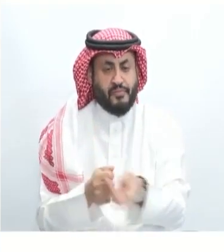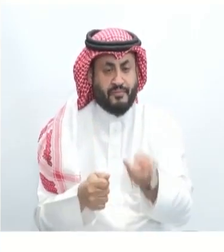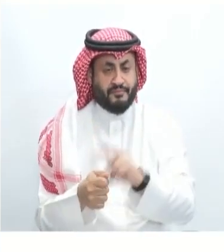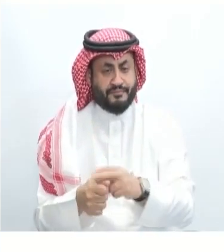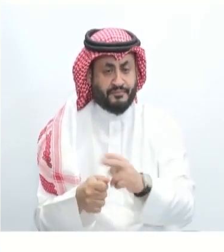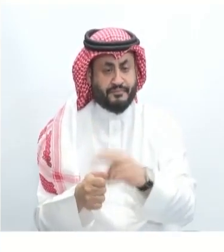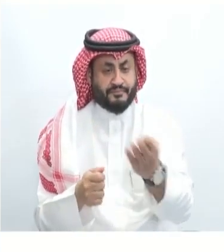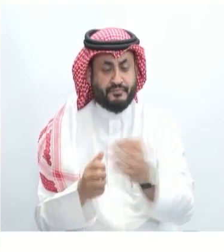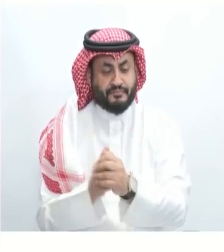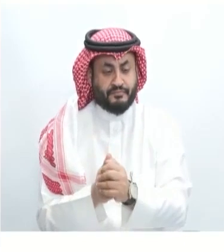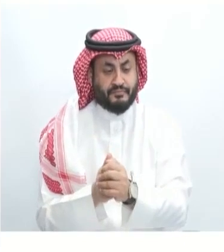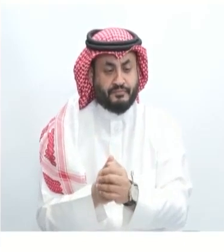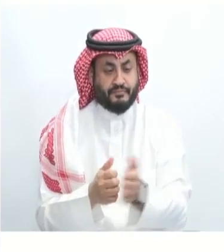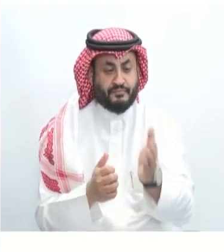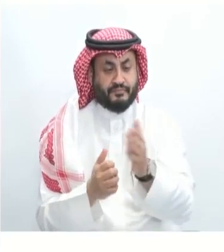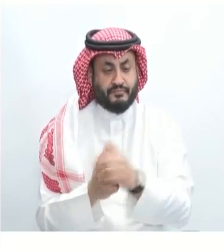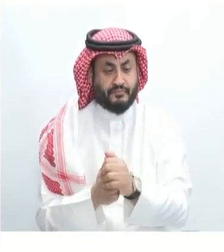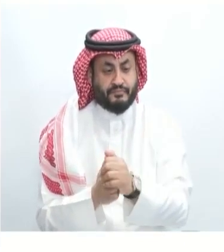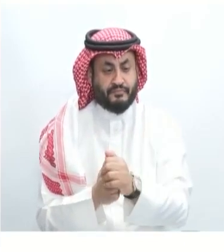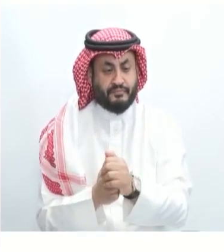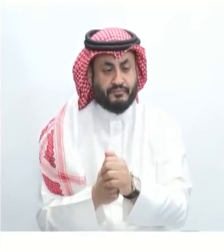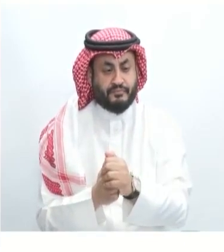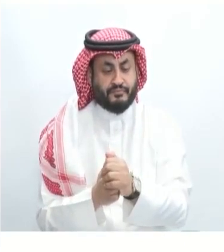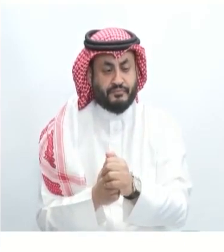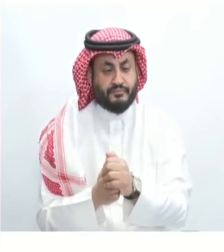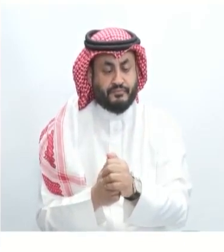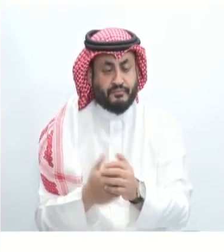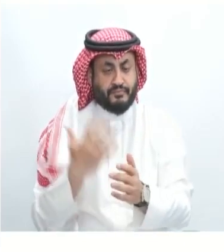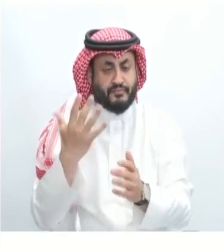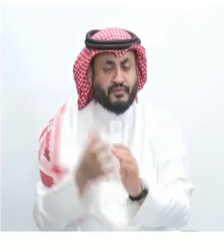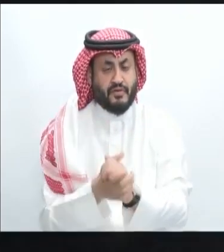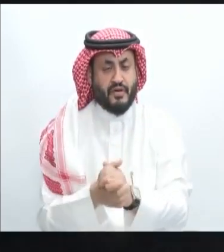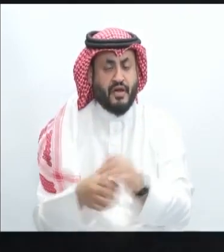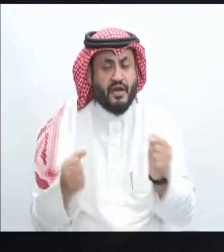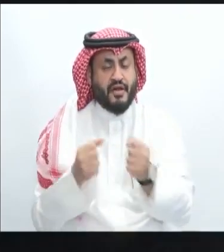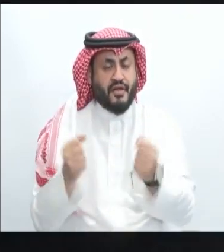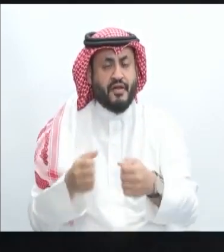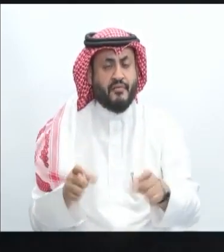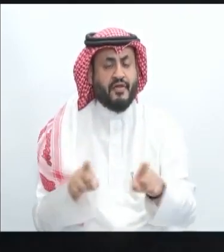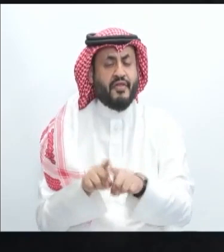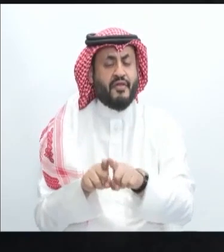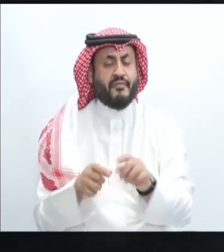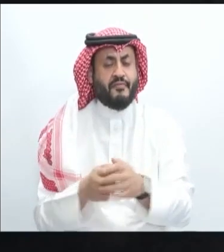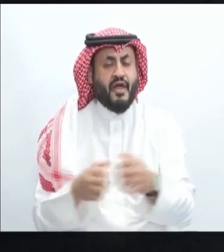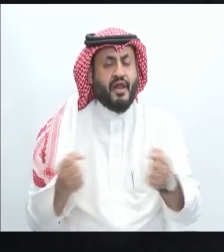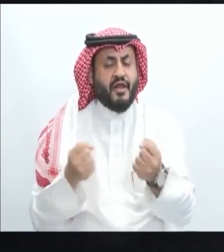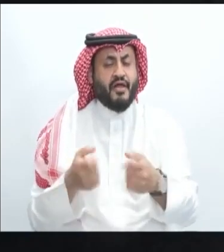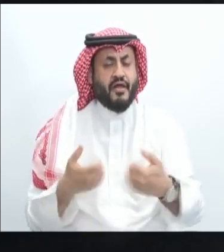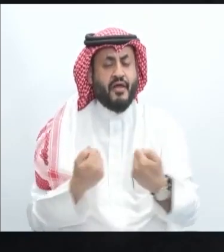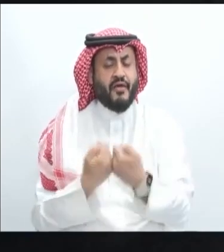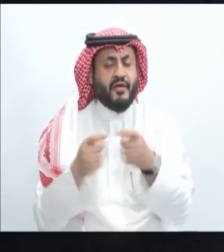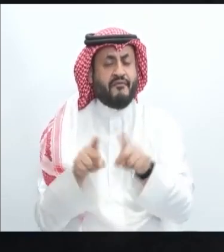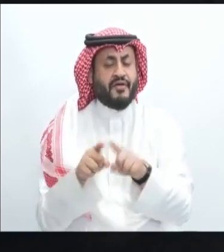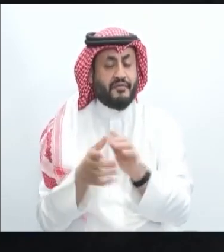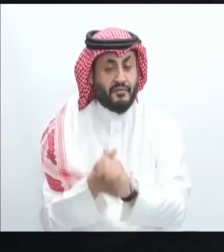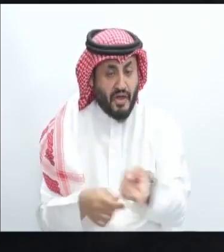do. And how many times you play with your friends? How many times? If you every